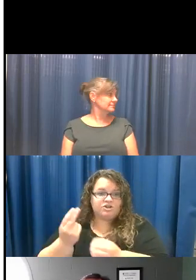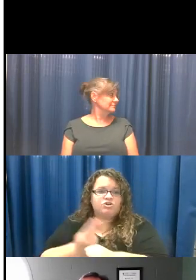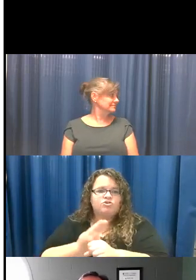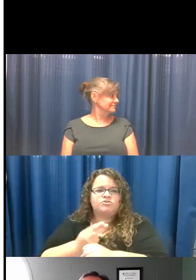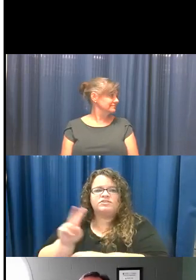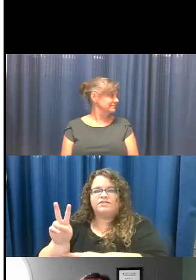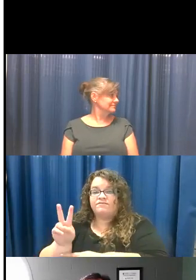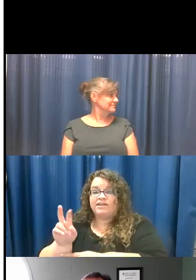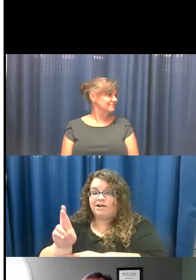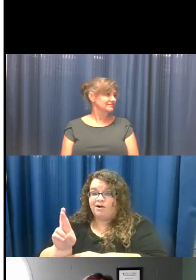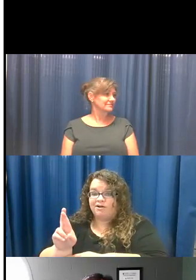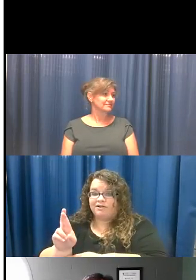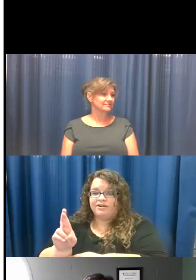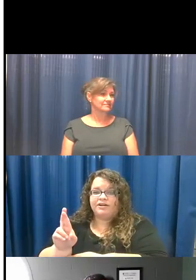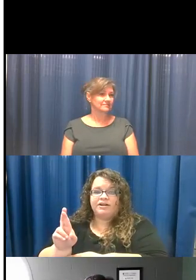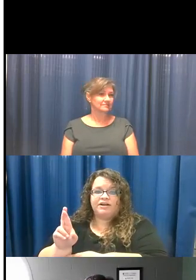technology to help